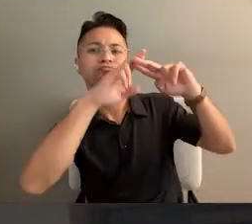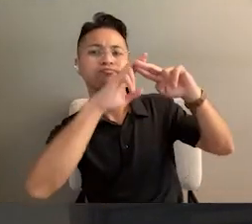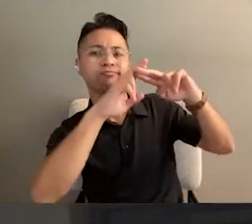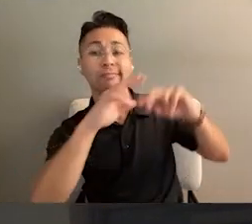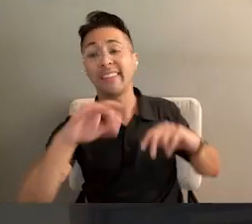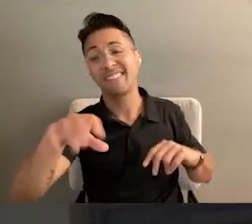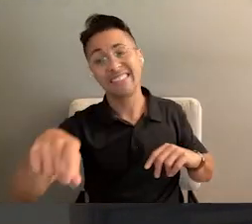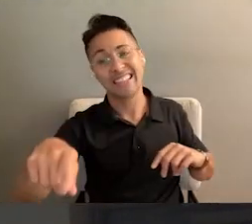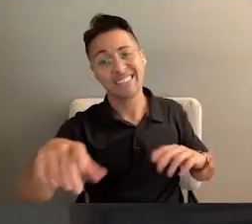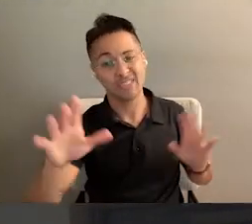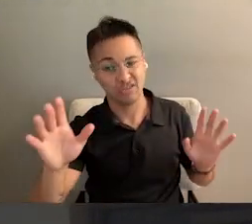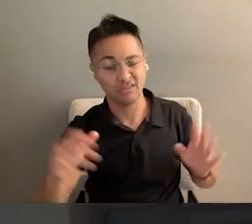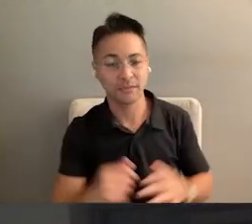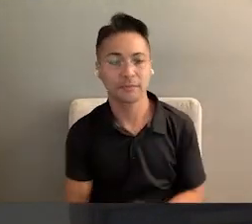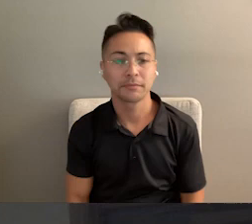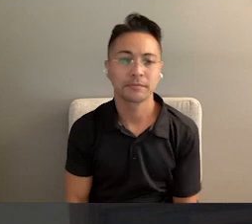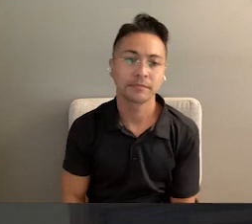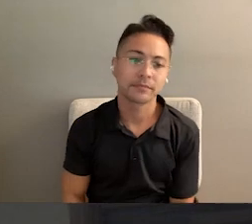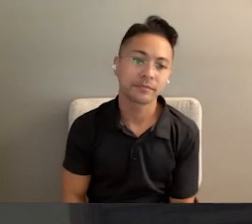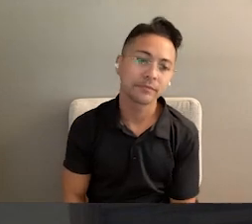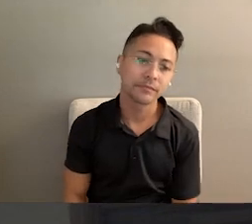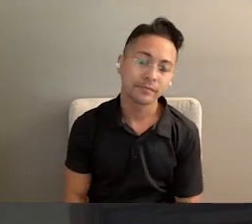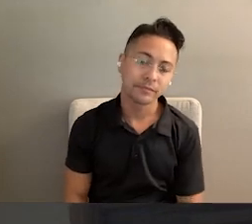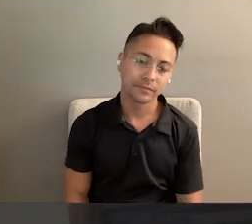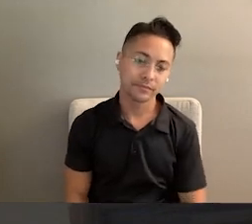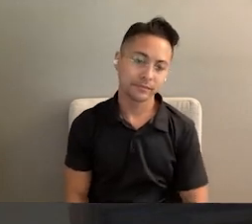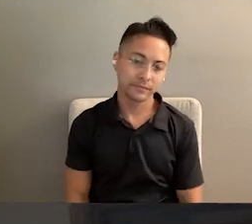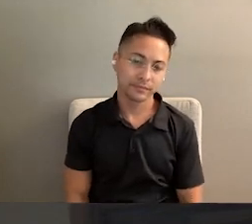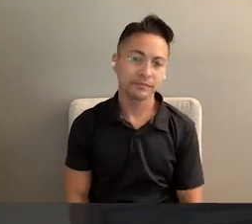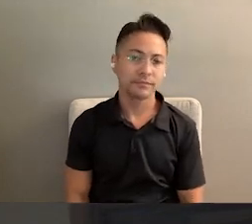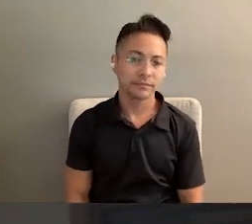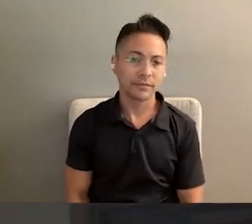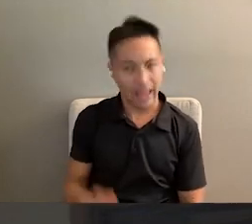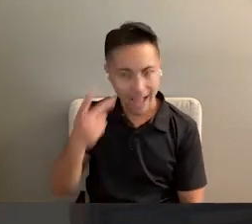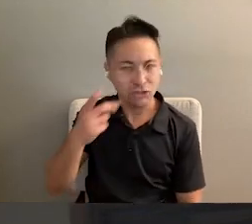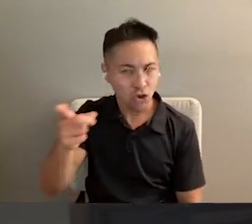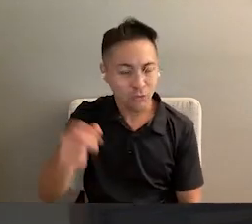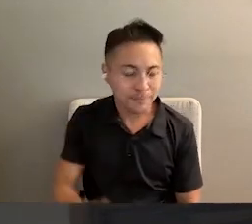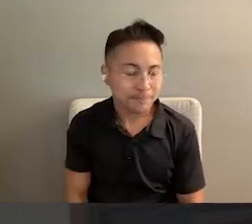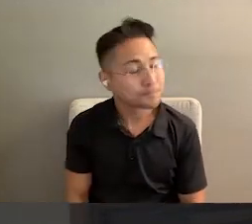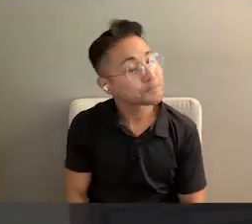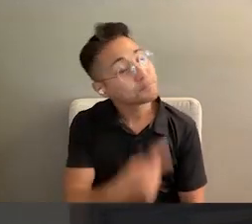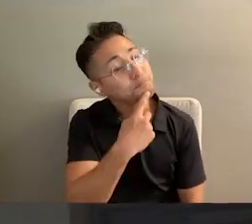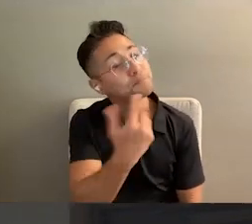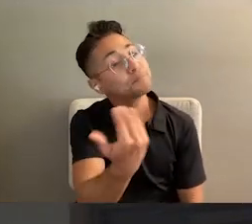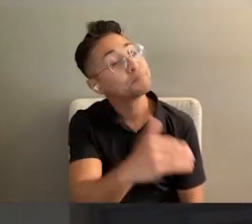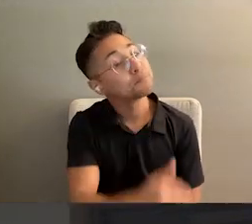you can ask for more. If it's necessary. Yes, ma'am. I said I saw you.